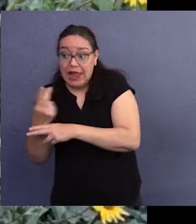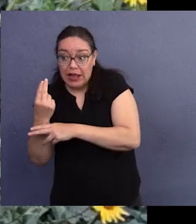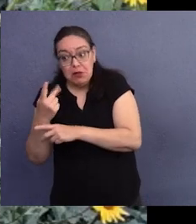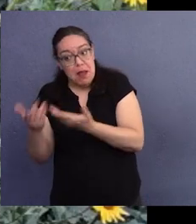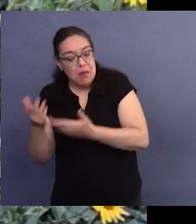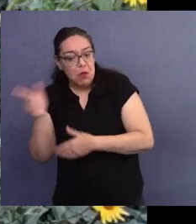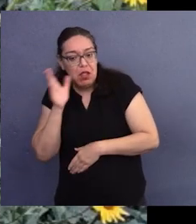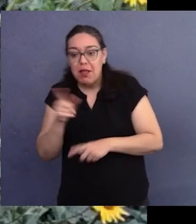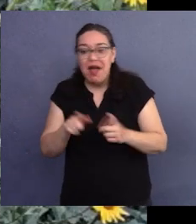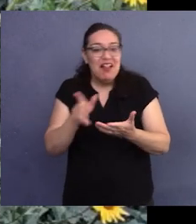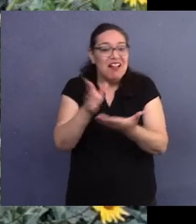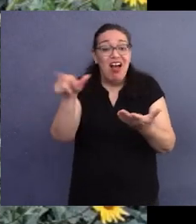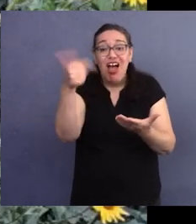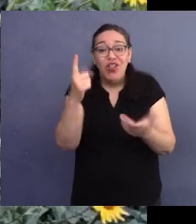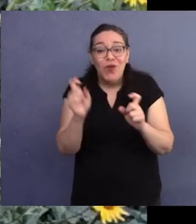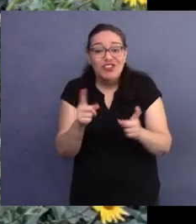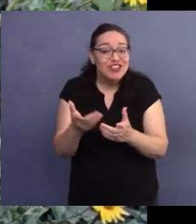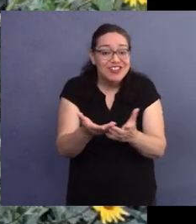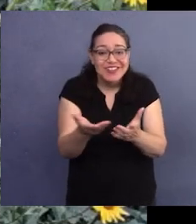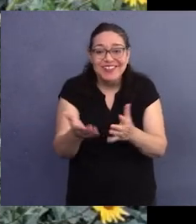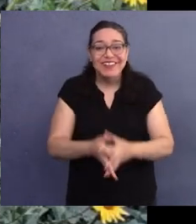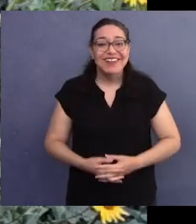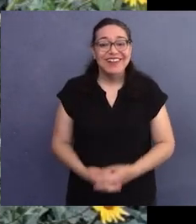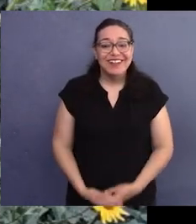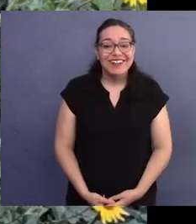But does anybody else have any other questions?